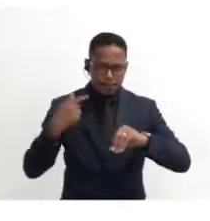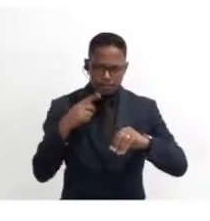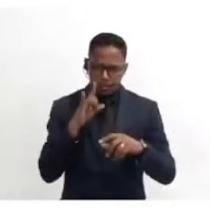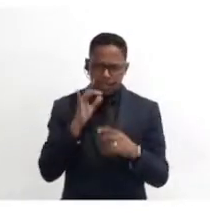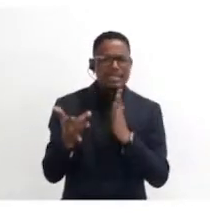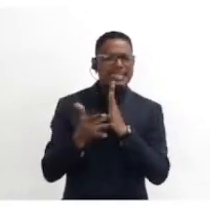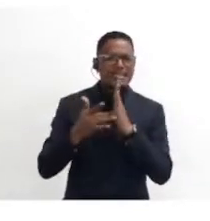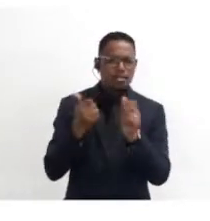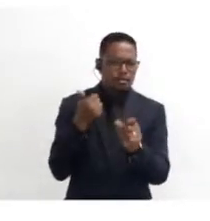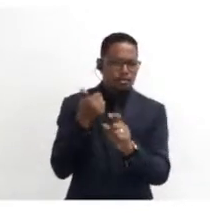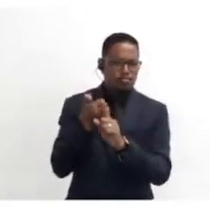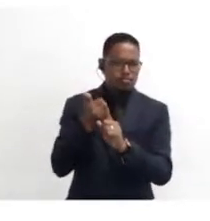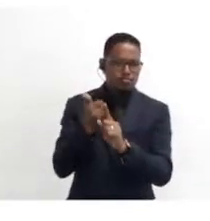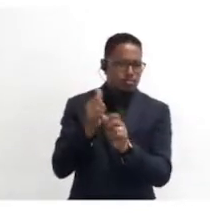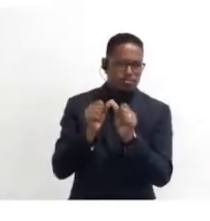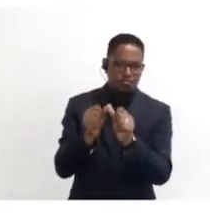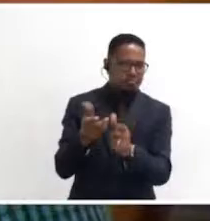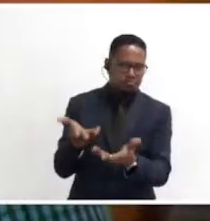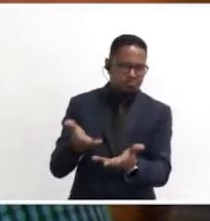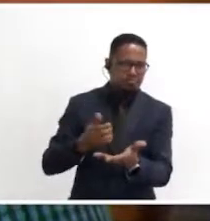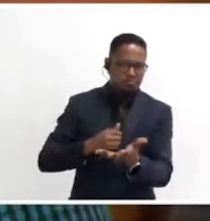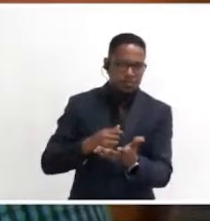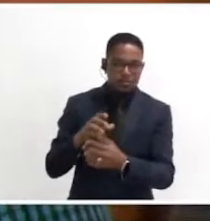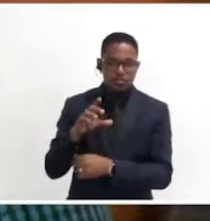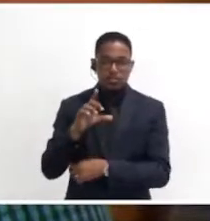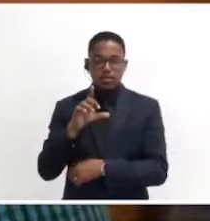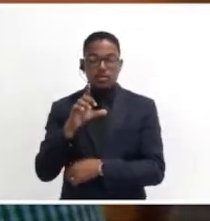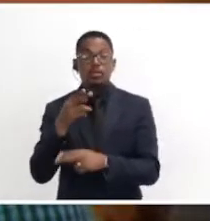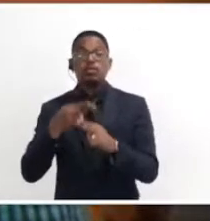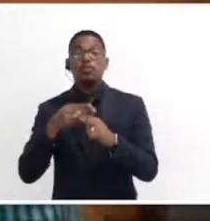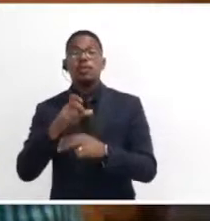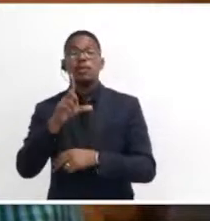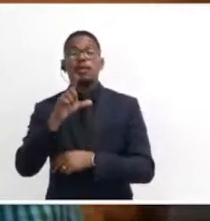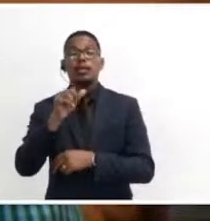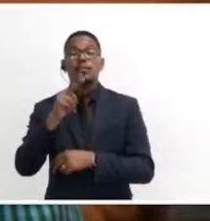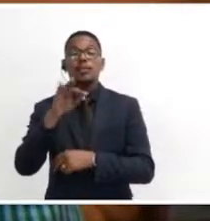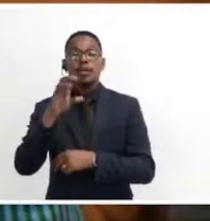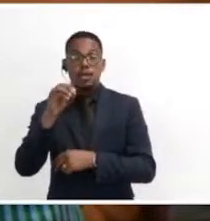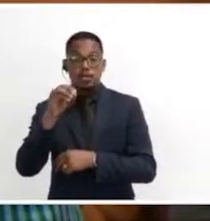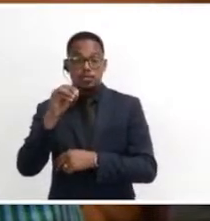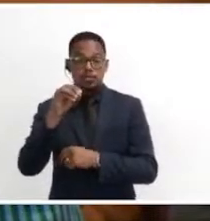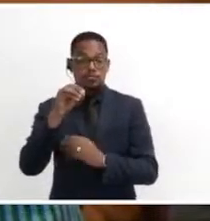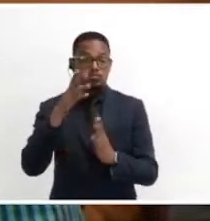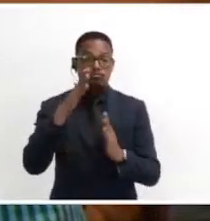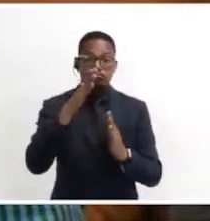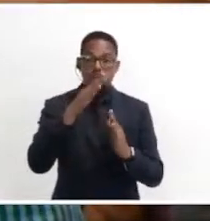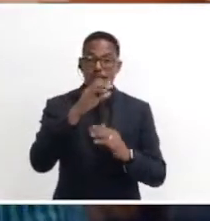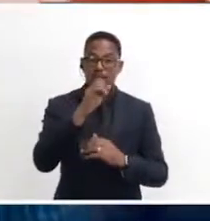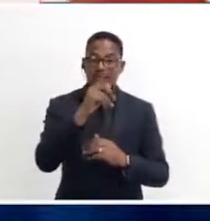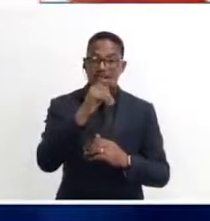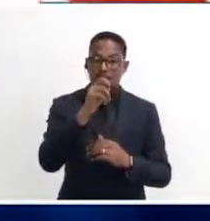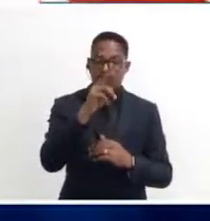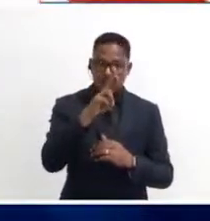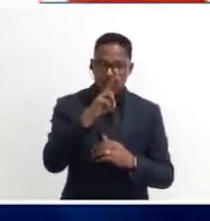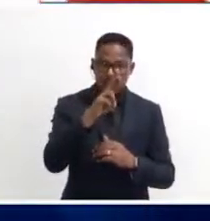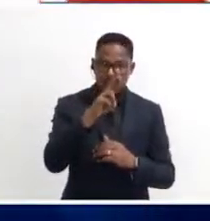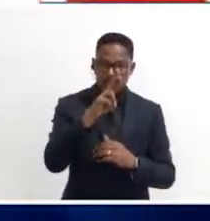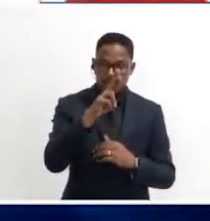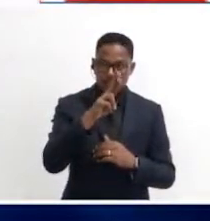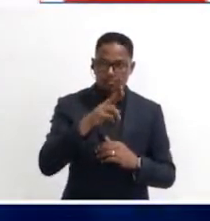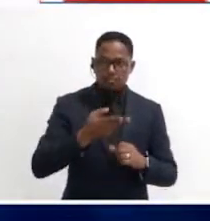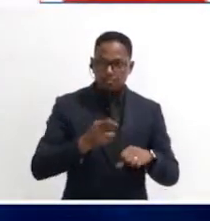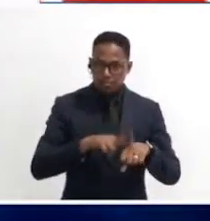call kind of a standard laminate material. There's nothing very special going on here. You have vias that go